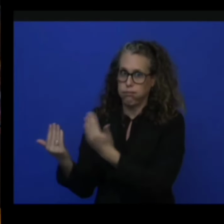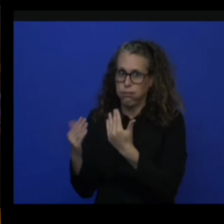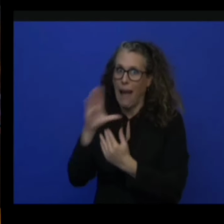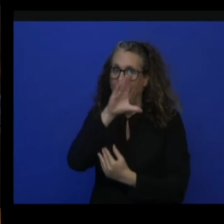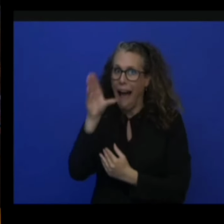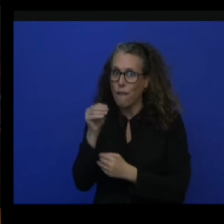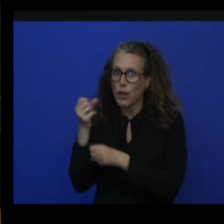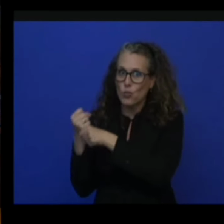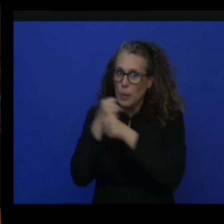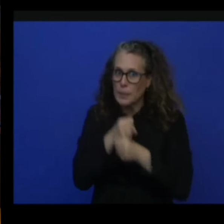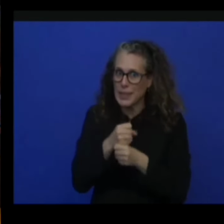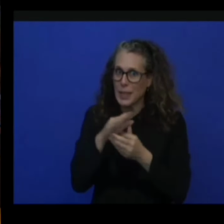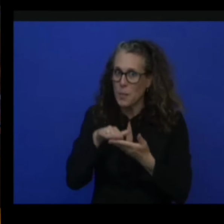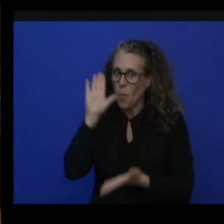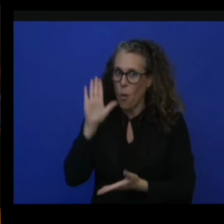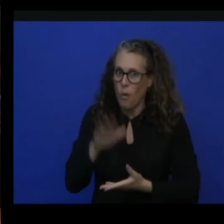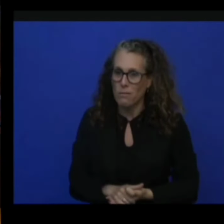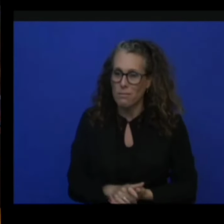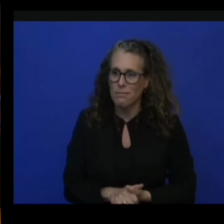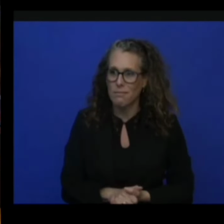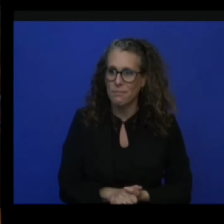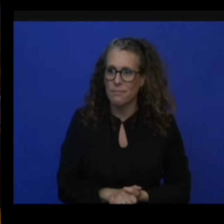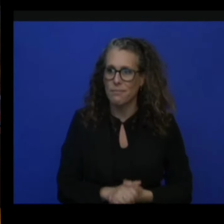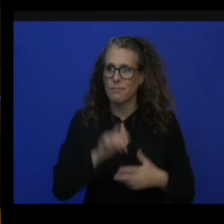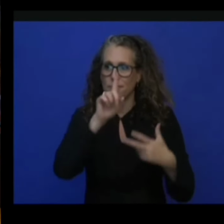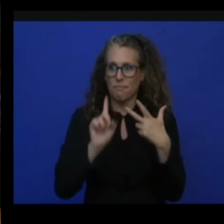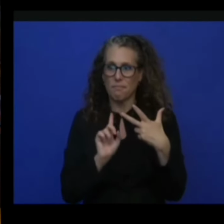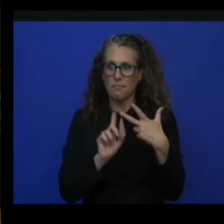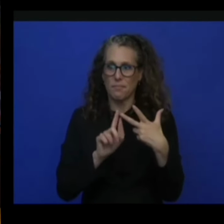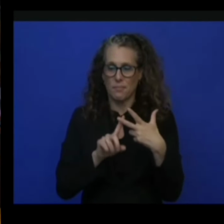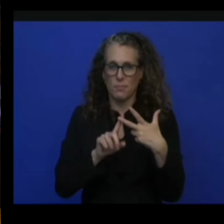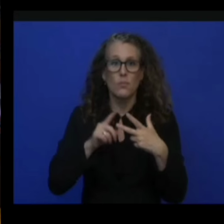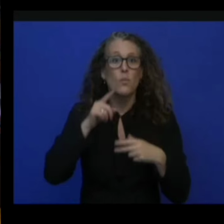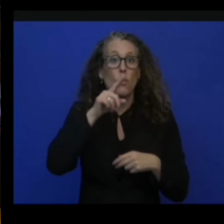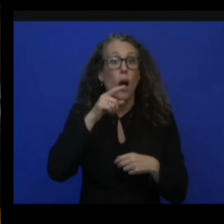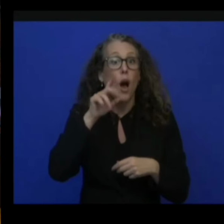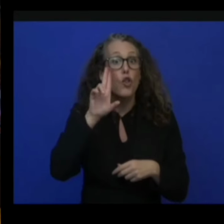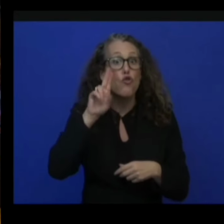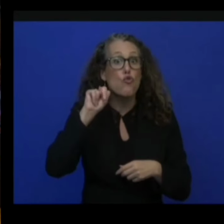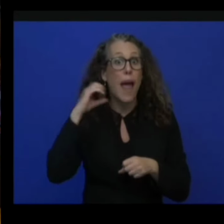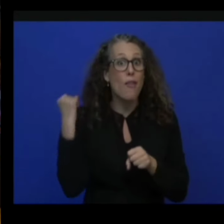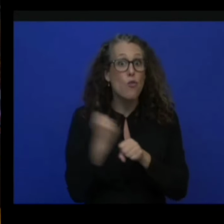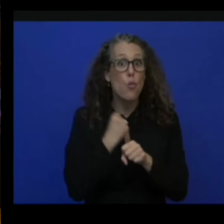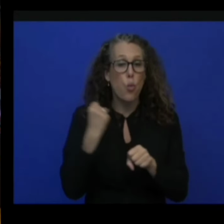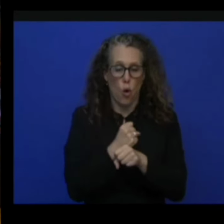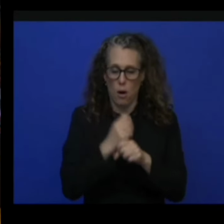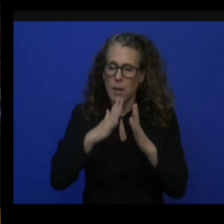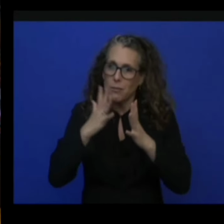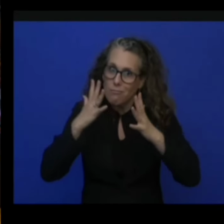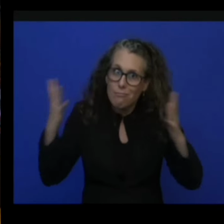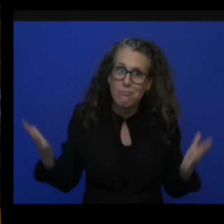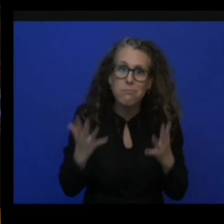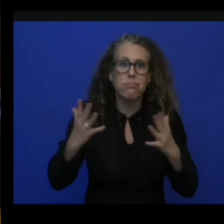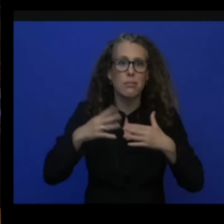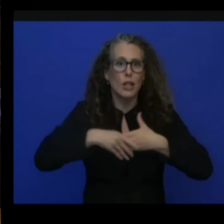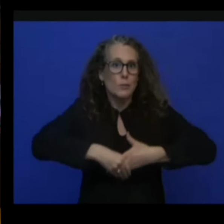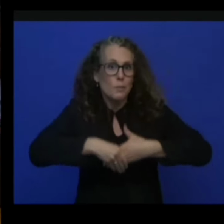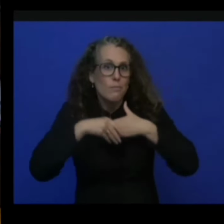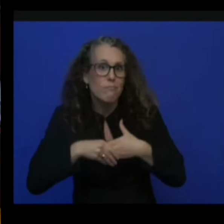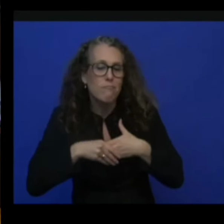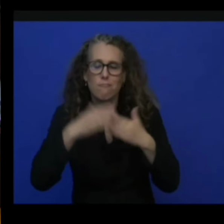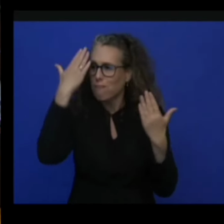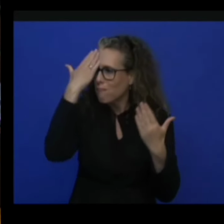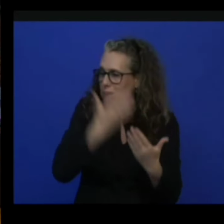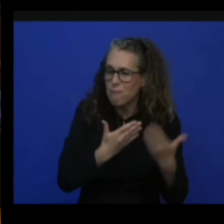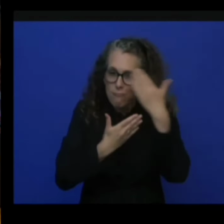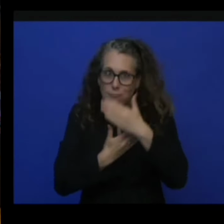Thirdly, we need to strengthen the work of the UN in promoting diplomacy and peace building, placing women and